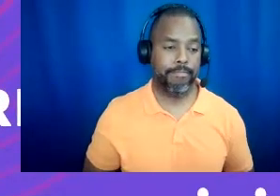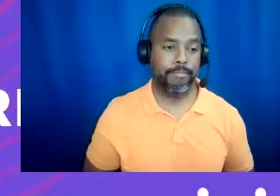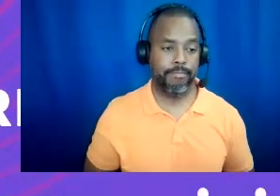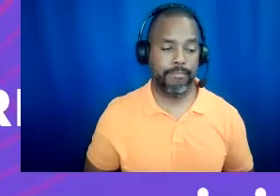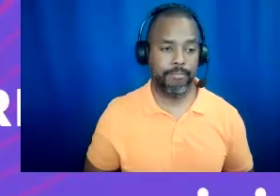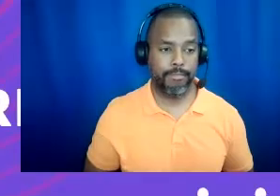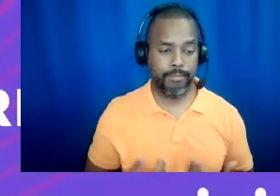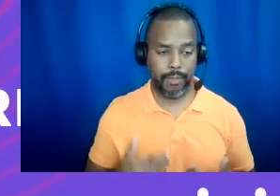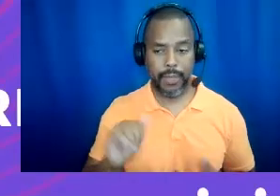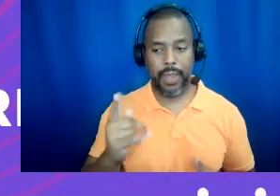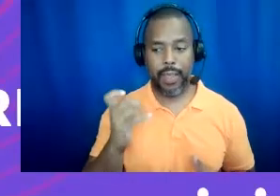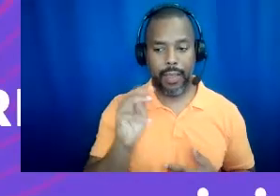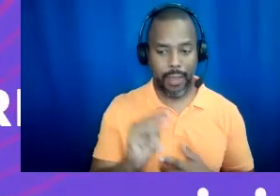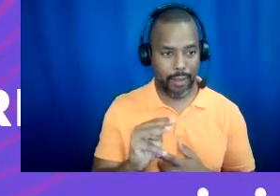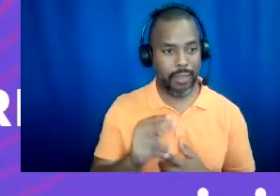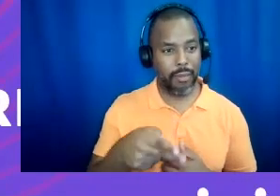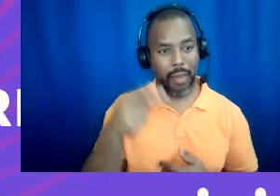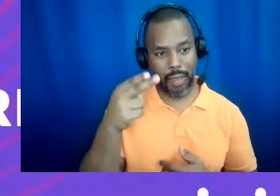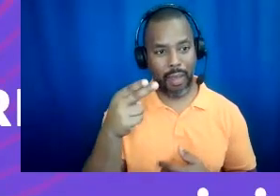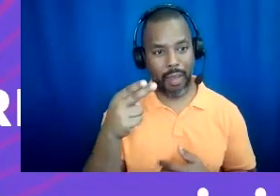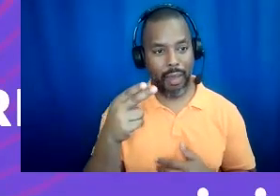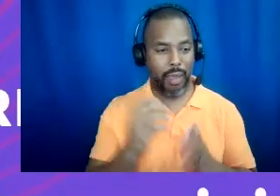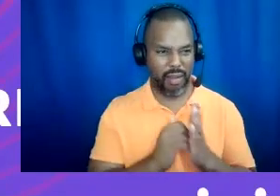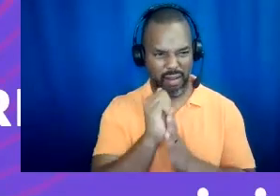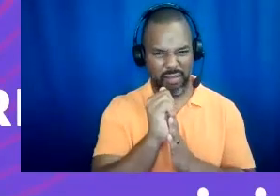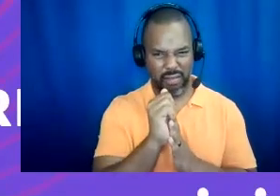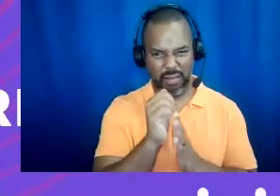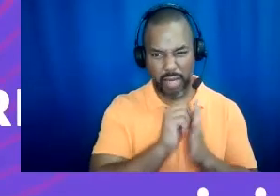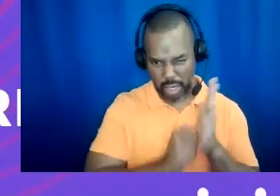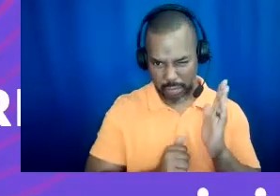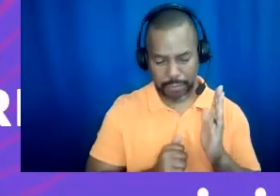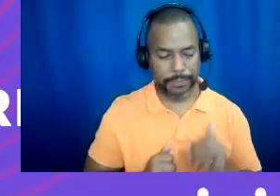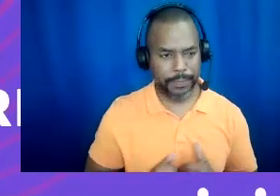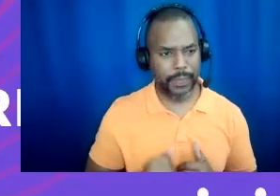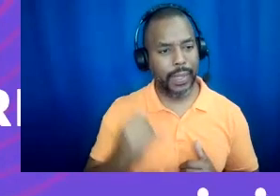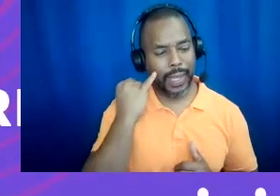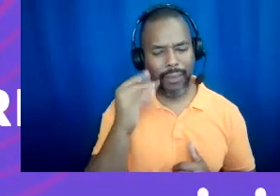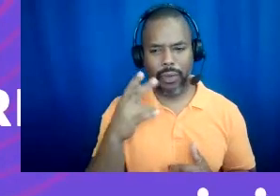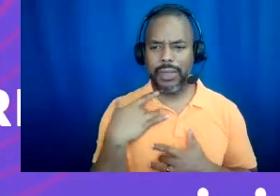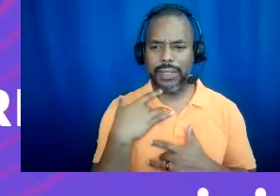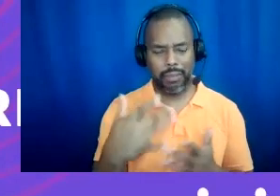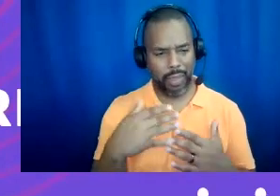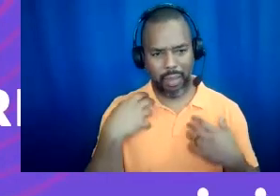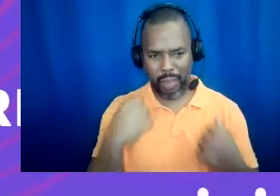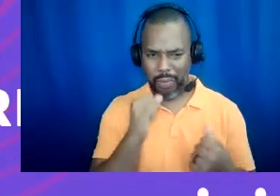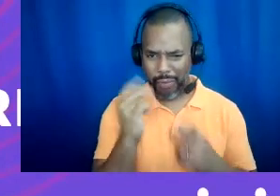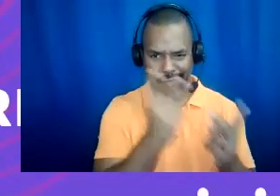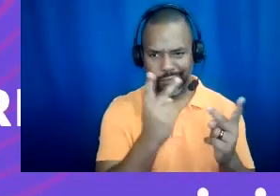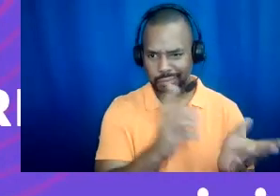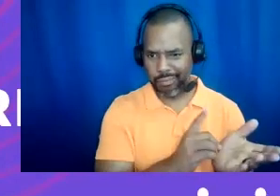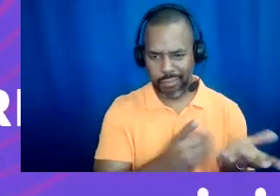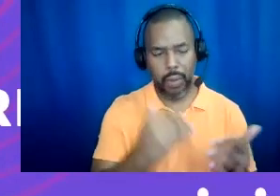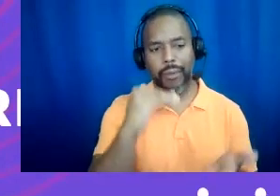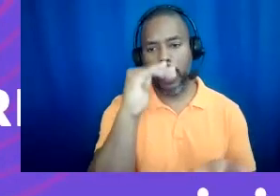The Anthem High Deductible Health Plan. This type of plan works when you're generally healthy and don't have to visit the doctor often. You will have lower